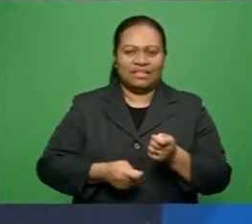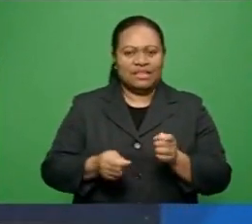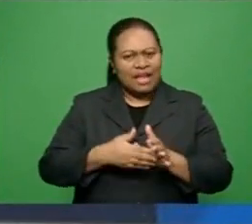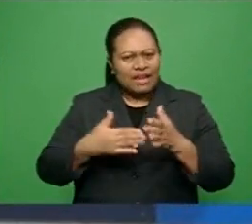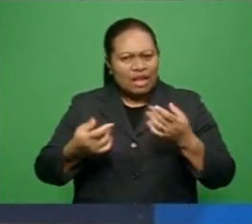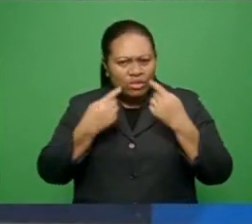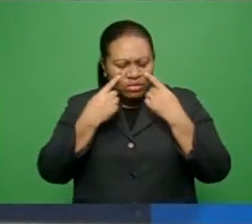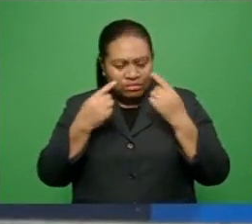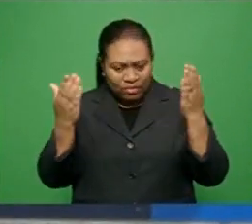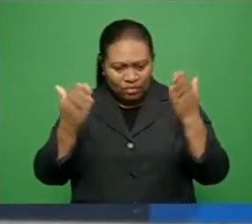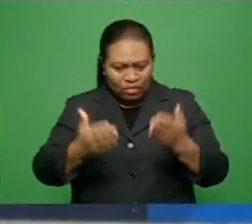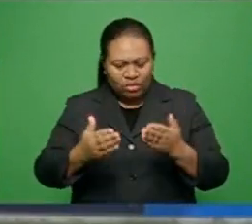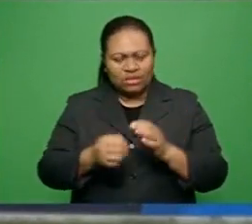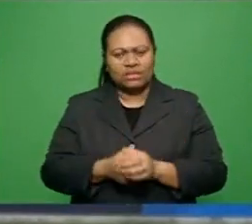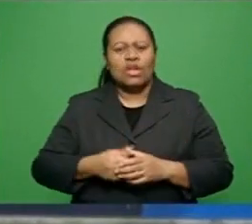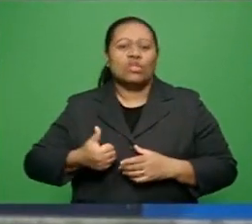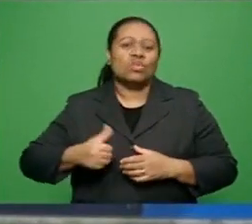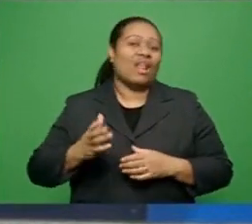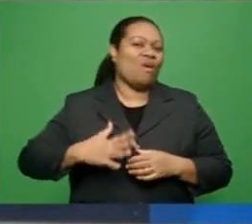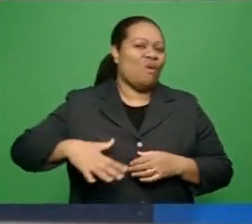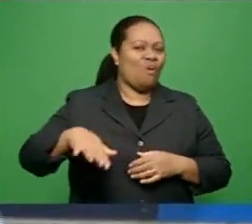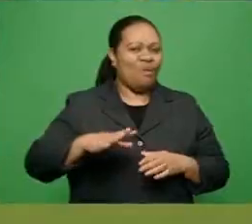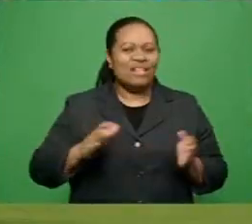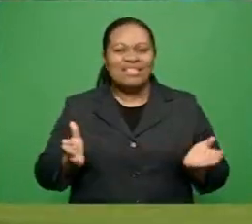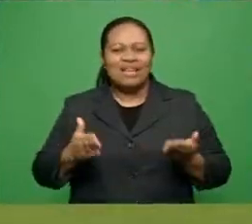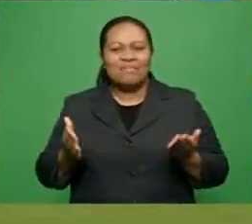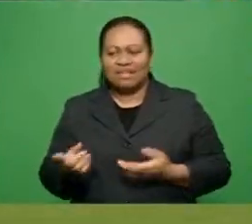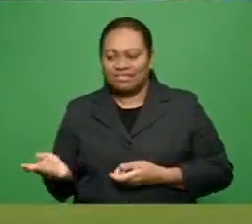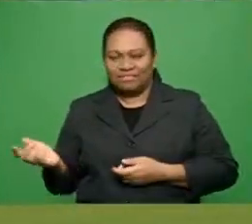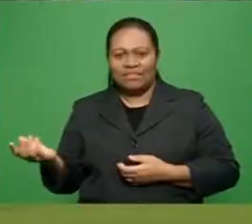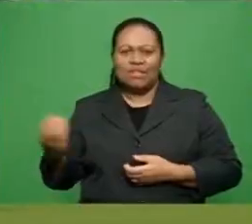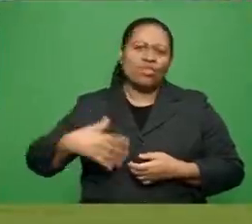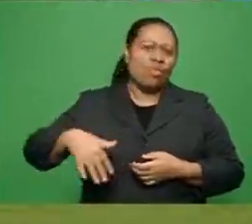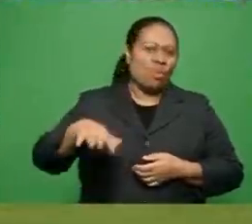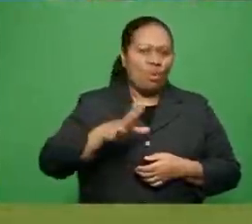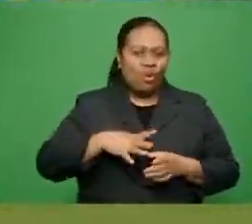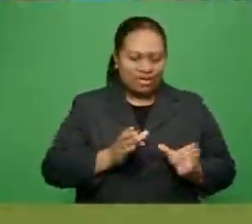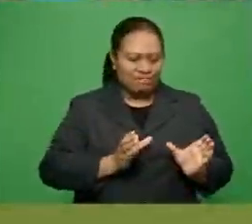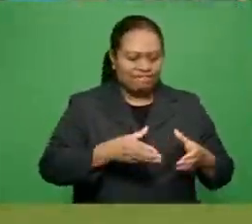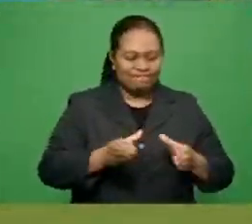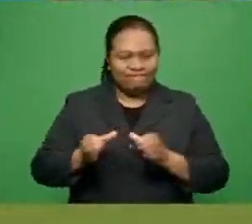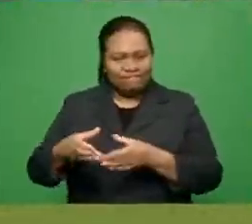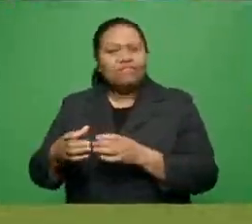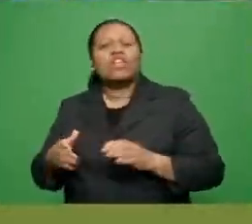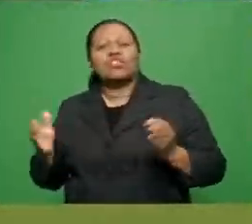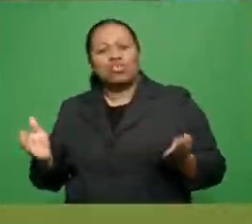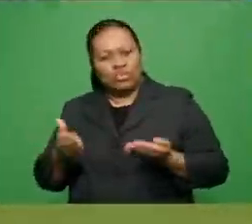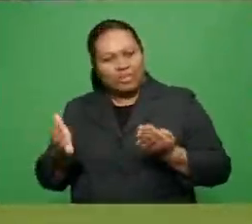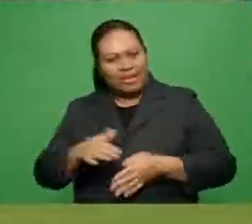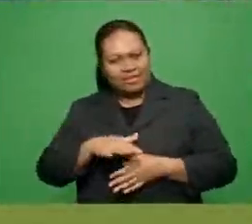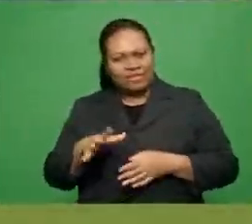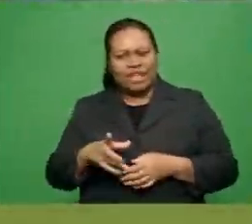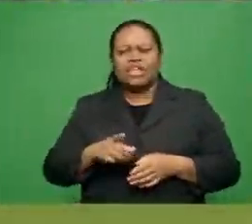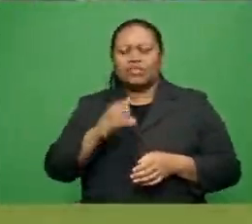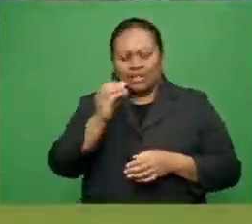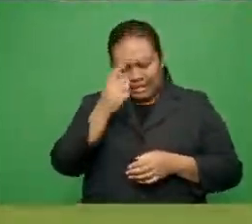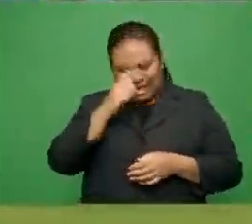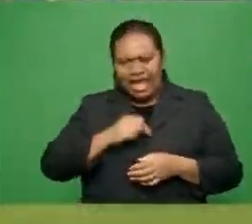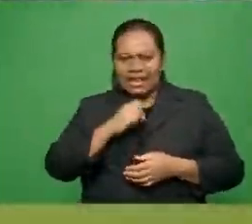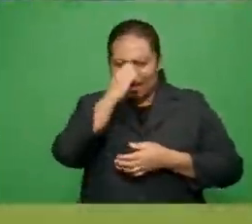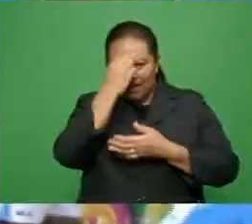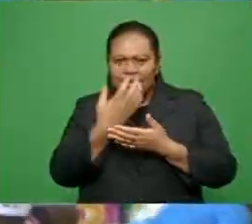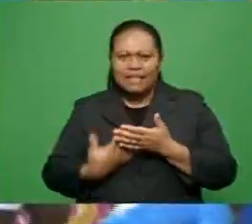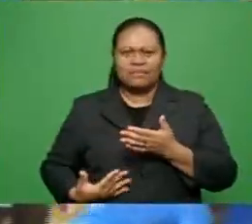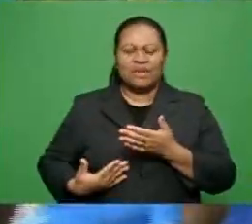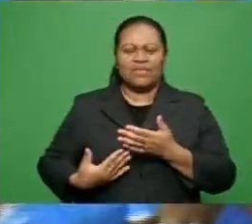is try to allow all the players in our pool of players to play, and to be able to field this one today